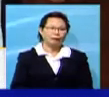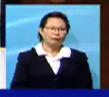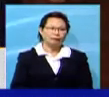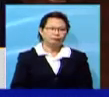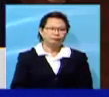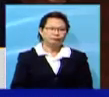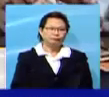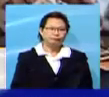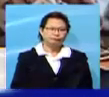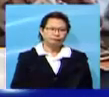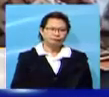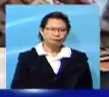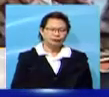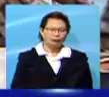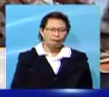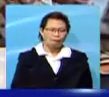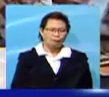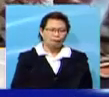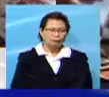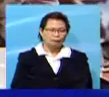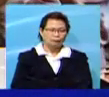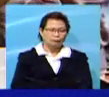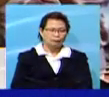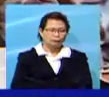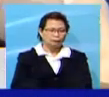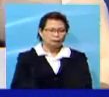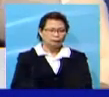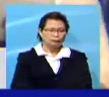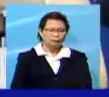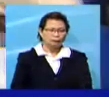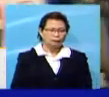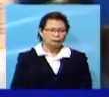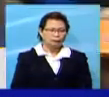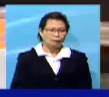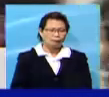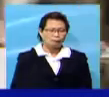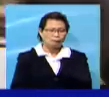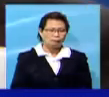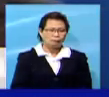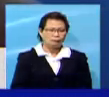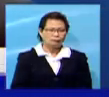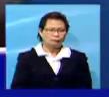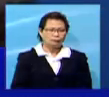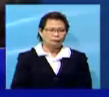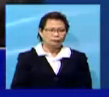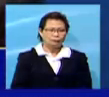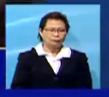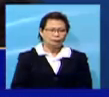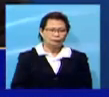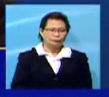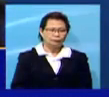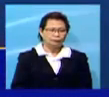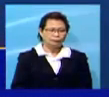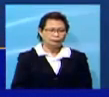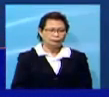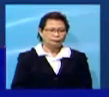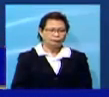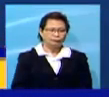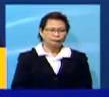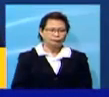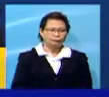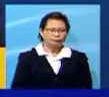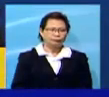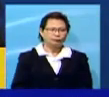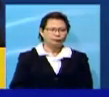but also a lot of great opportunity. And this is also first the Prime Minister, actually they share the vision, and